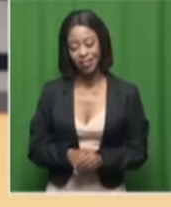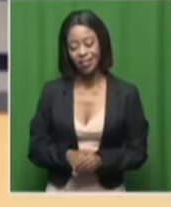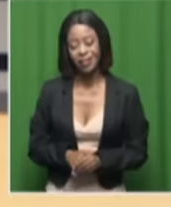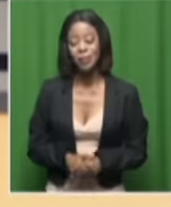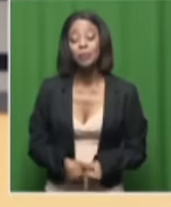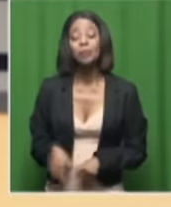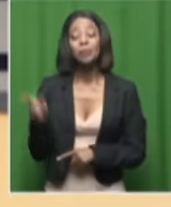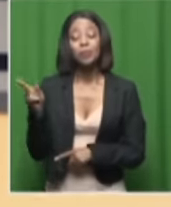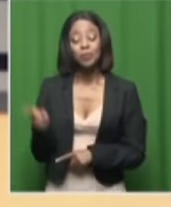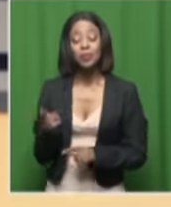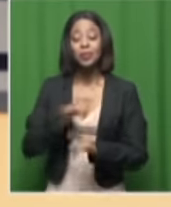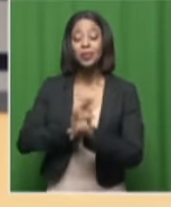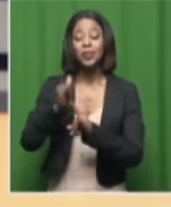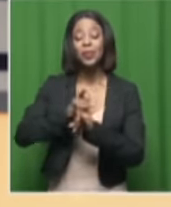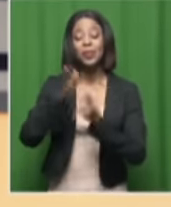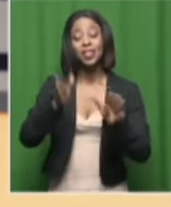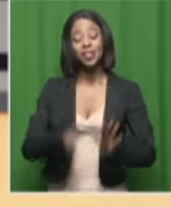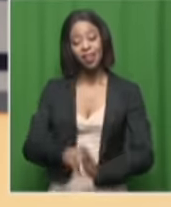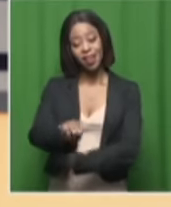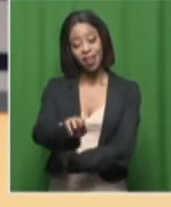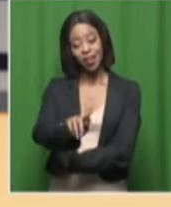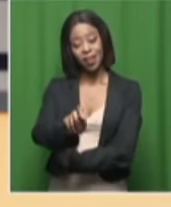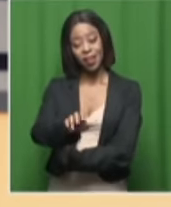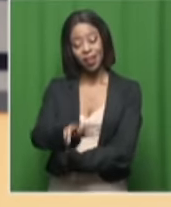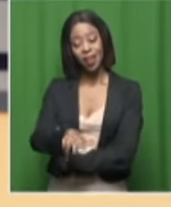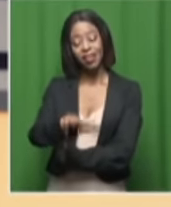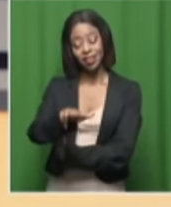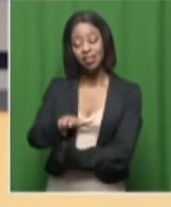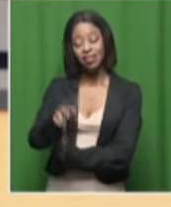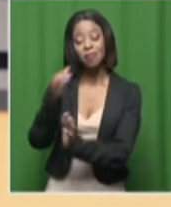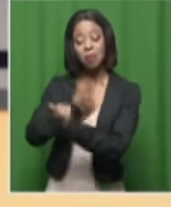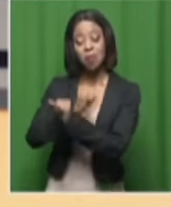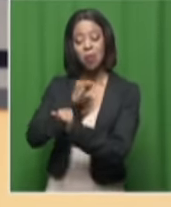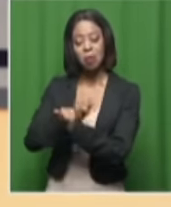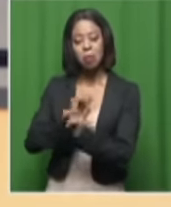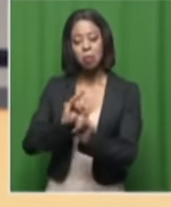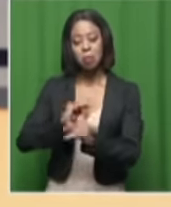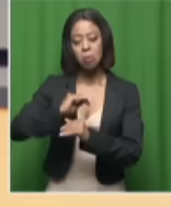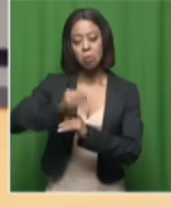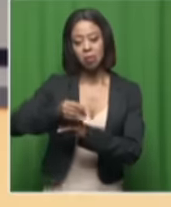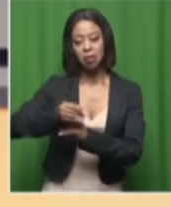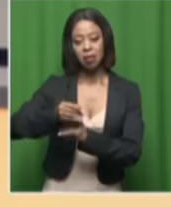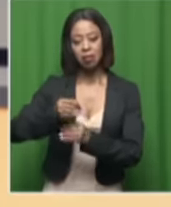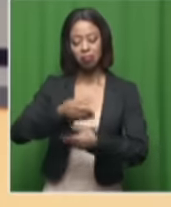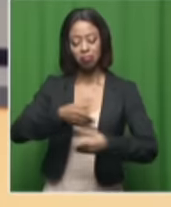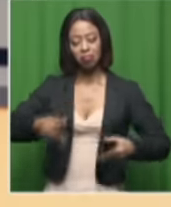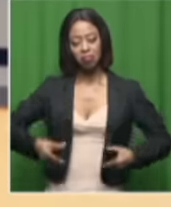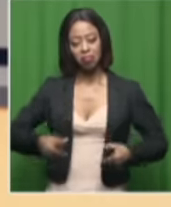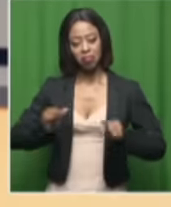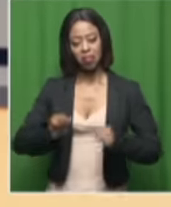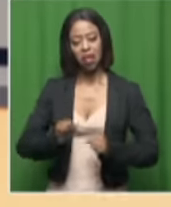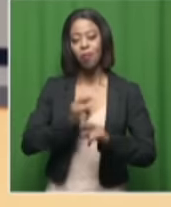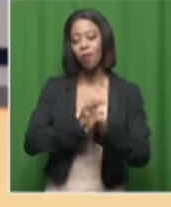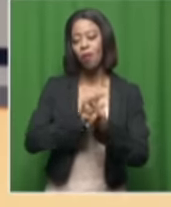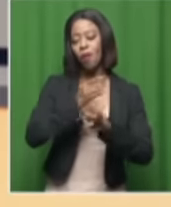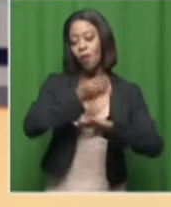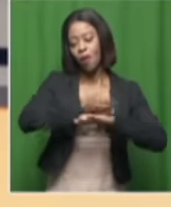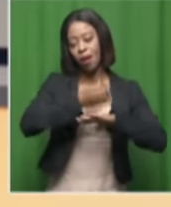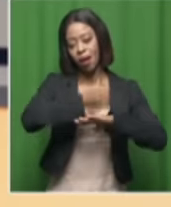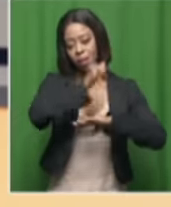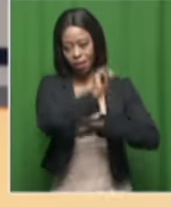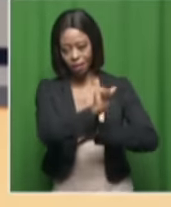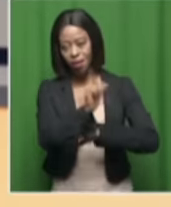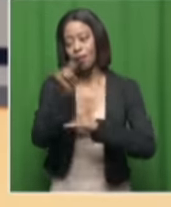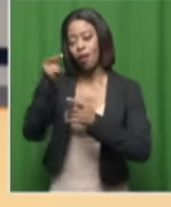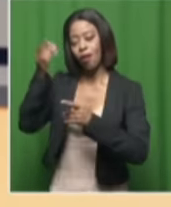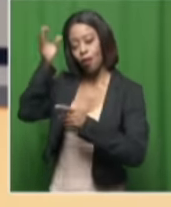is, of course, the champions of the MTN8 Orlando Pirates, successfully defending the title back to back. And we were, of course, joined by